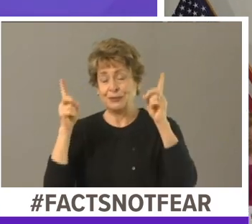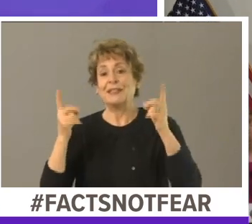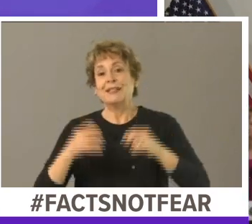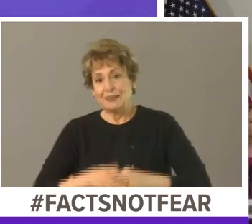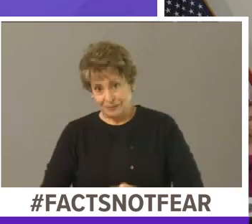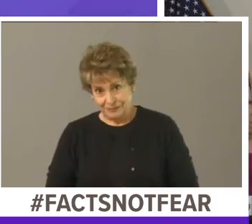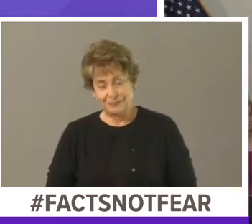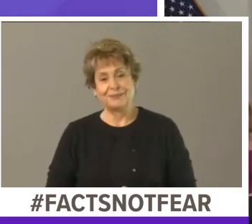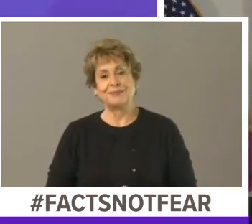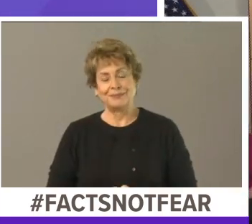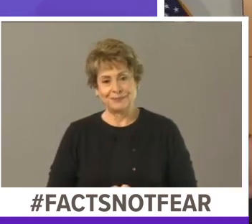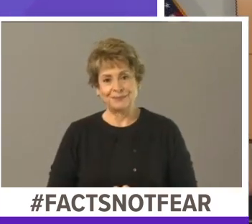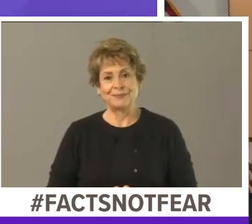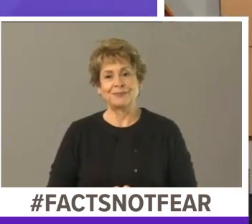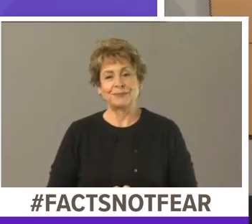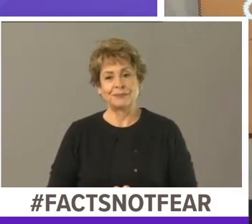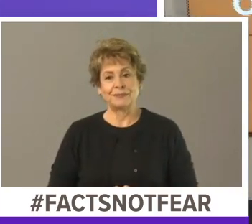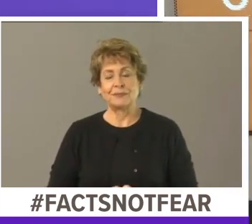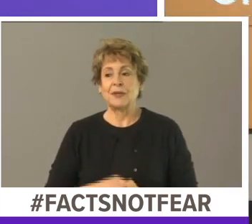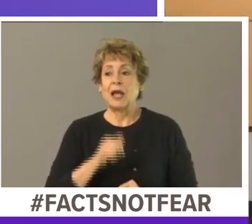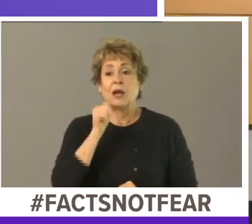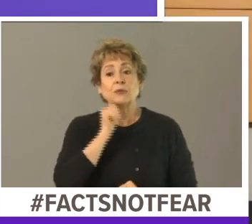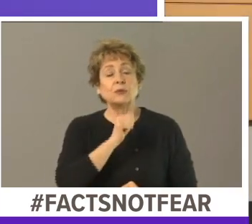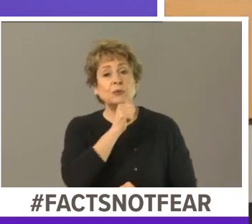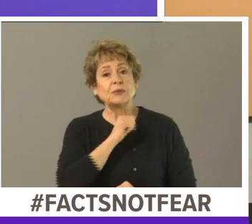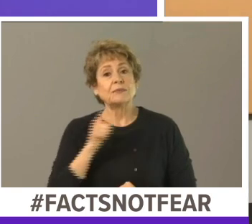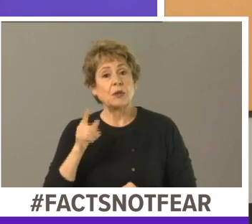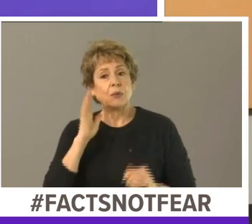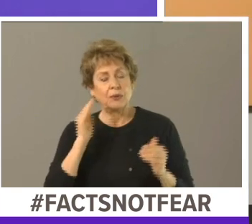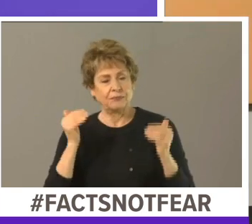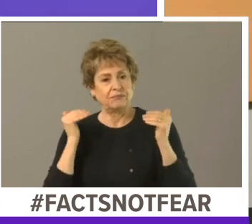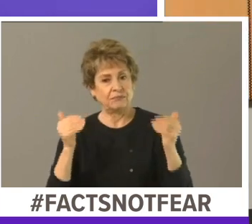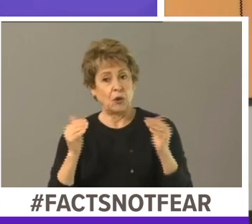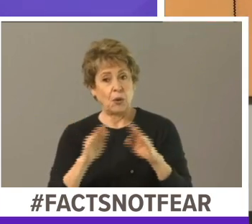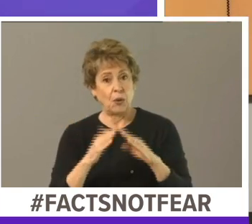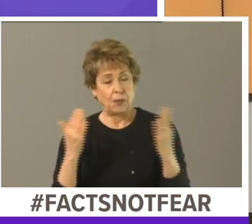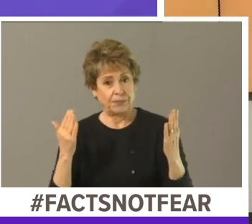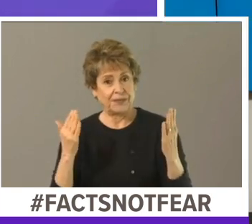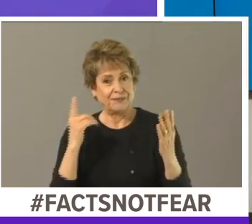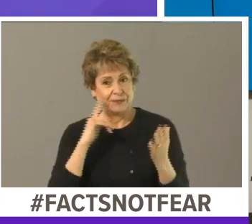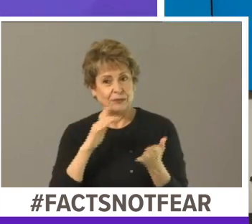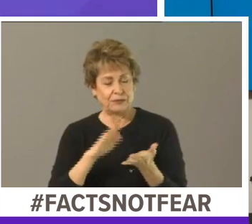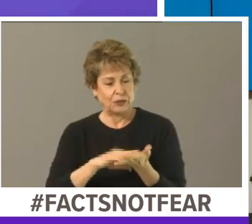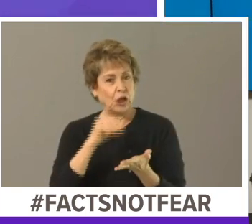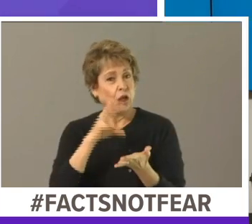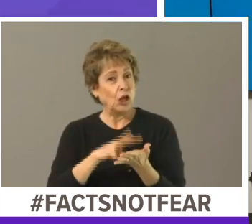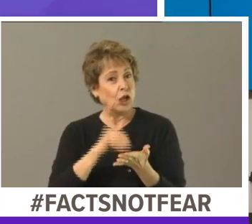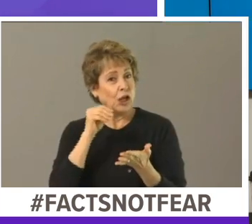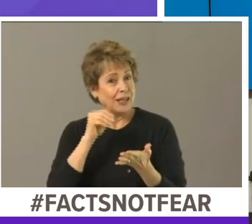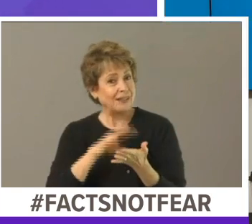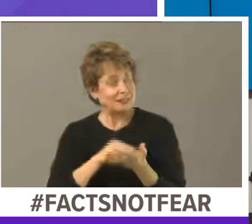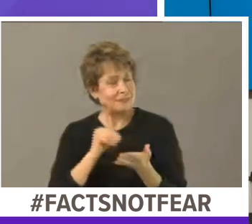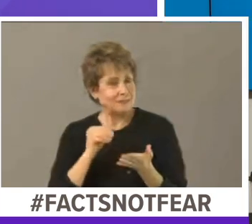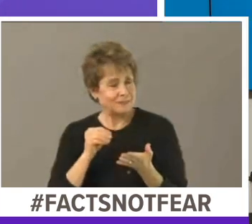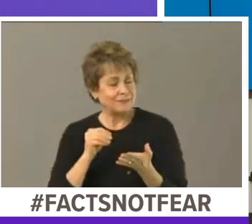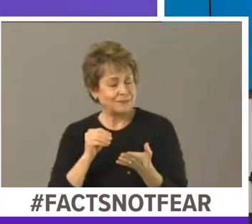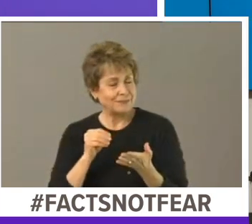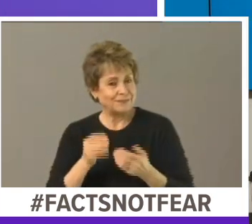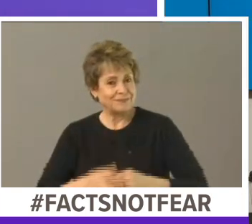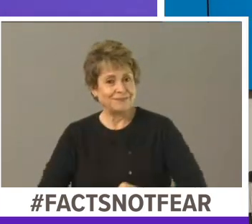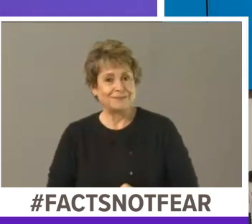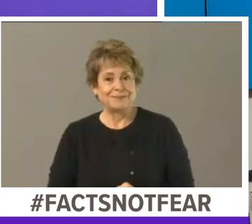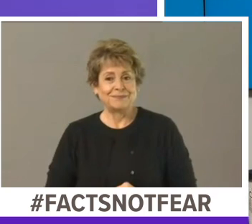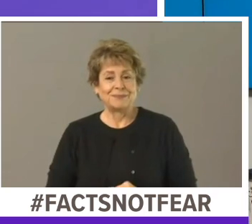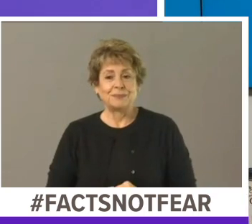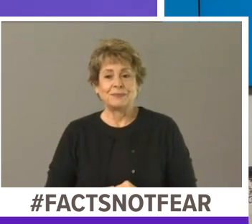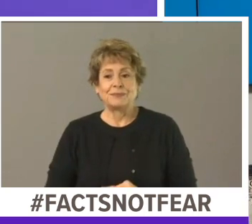open for learning. That's what's in front of us in the coming school year. I've been visiting a lot with public